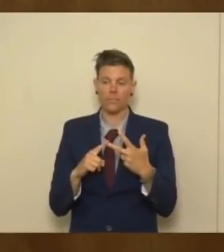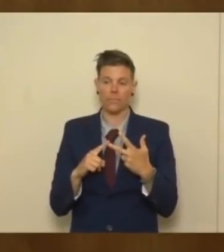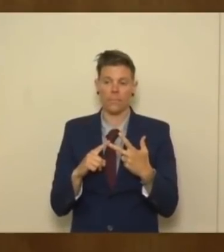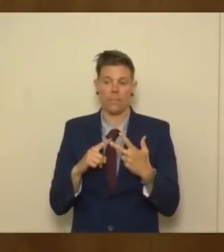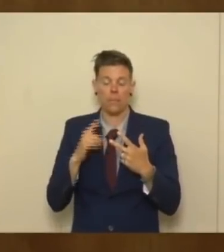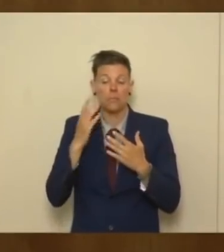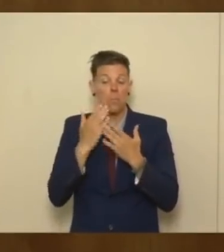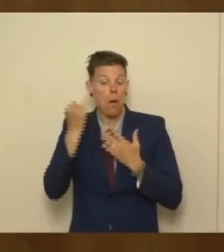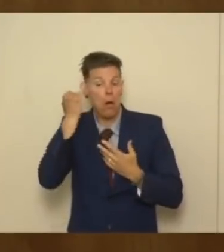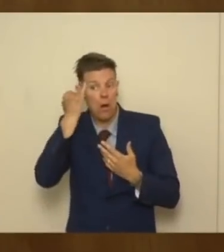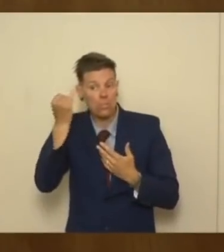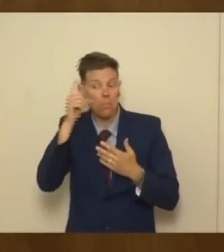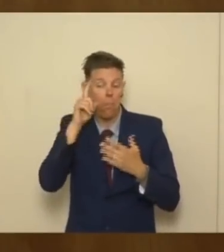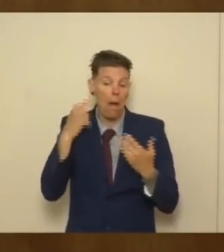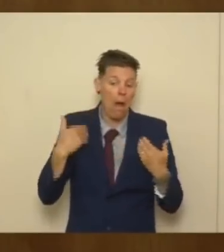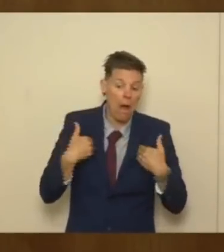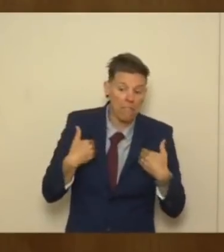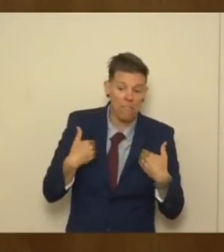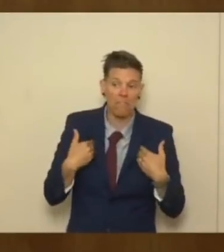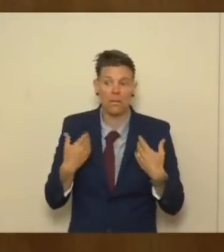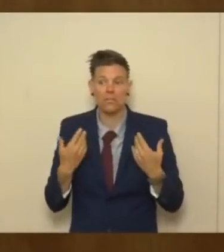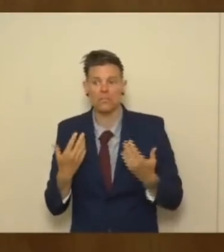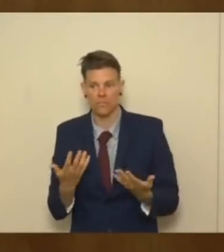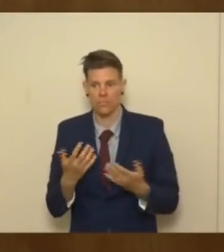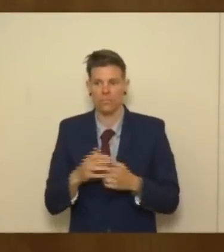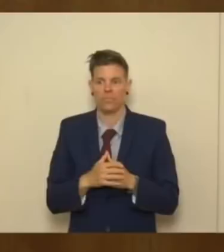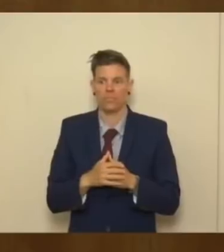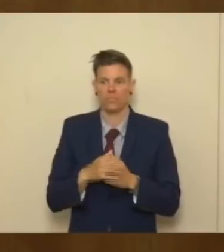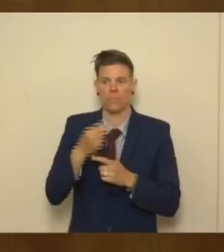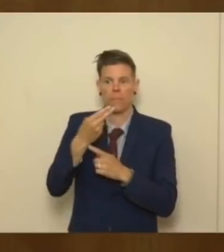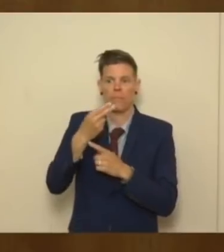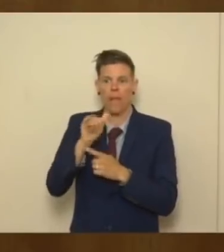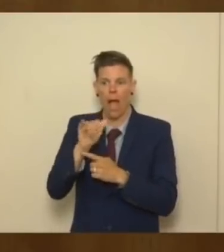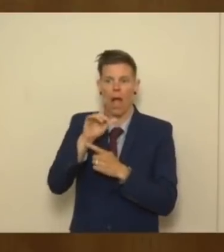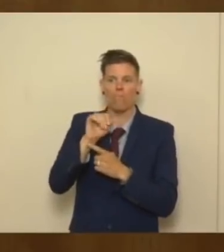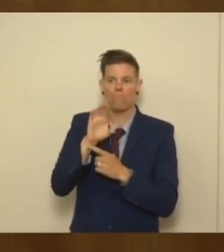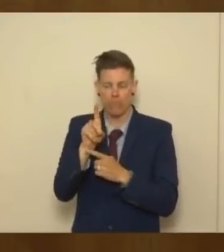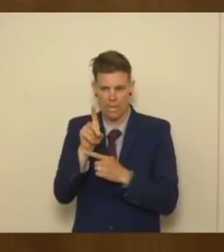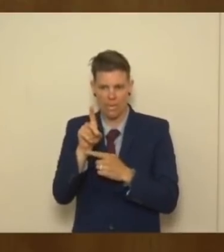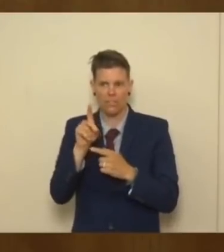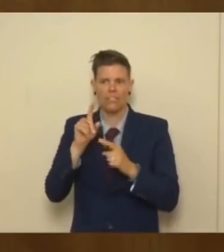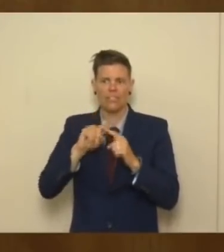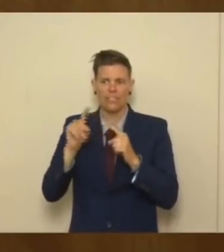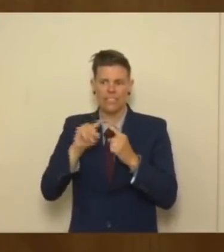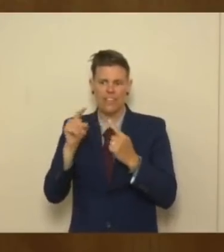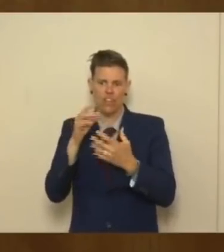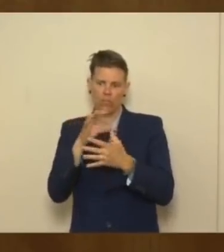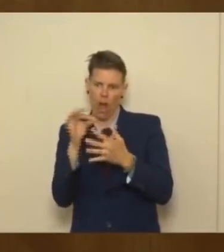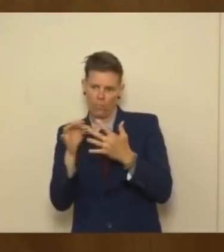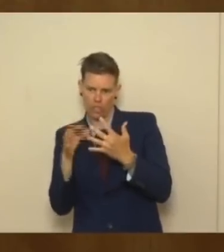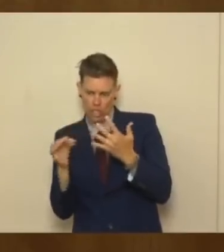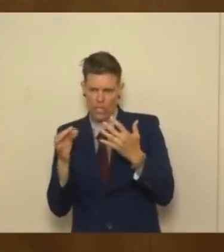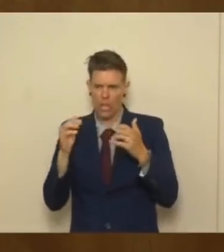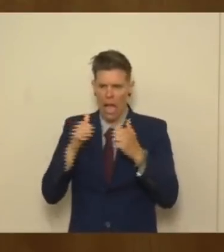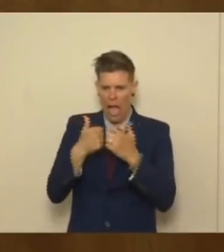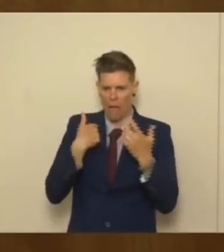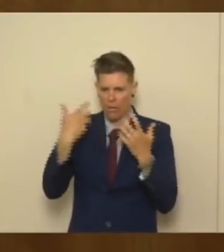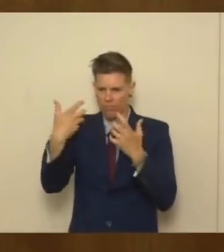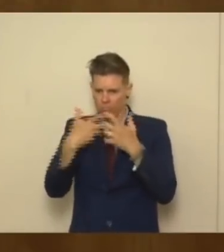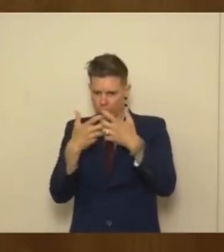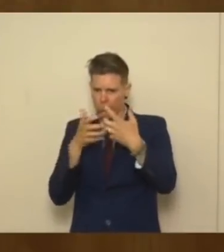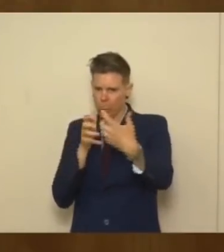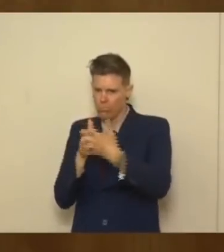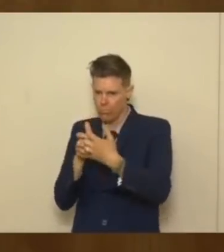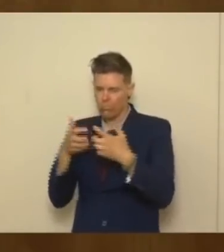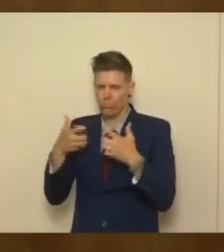were hybrid models, as our Lieutenant Governor mentioned, where, and the devil will be in the details, but an